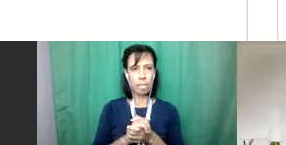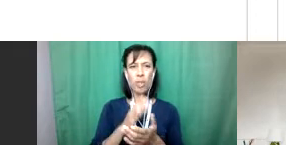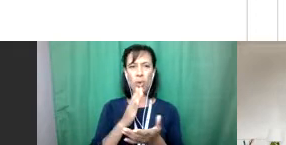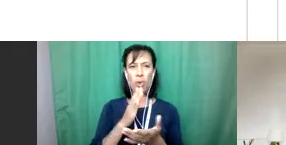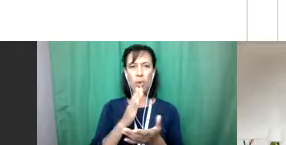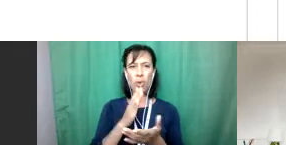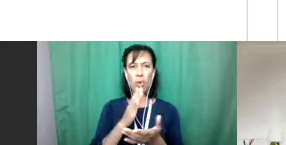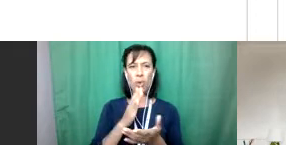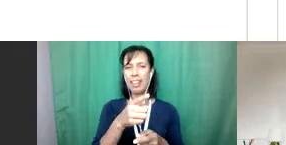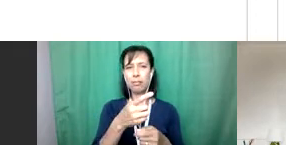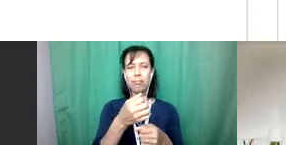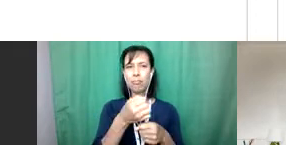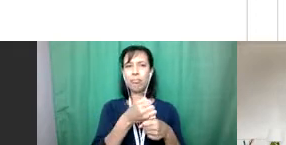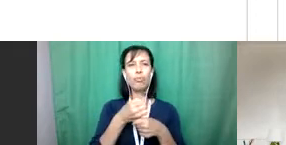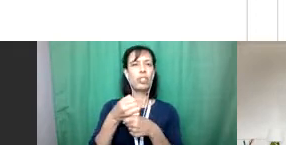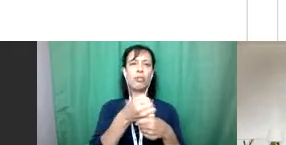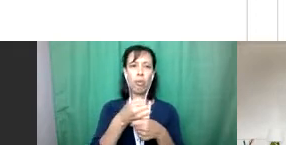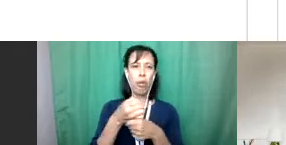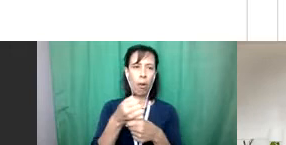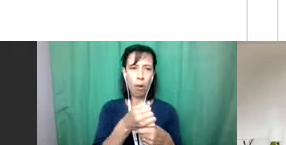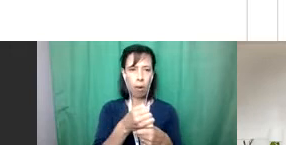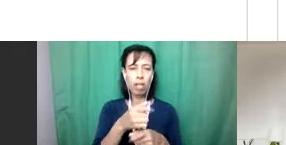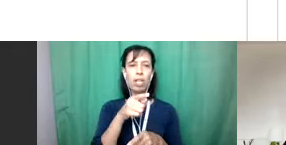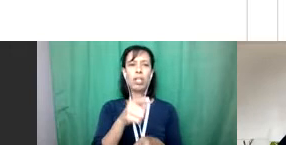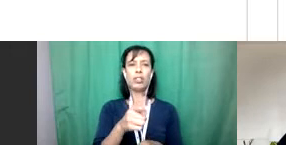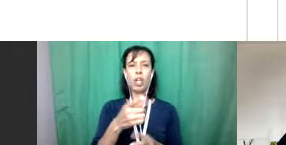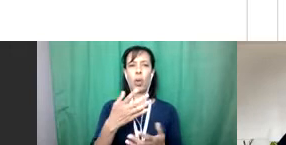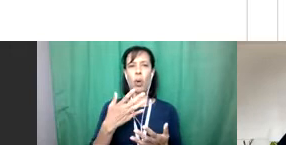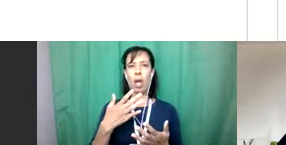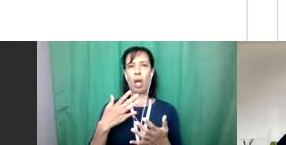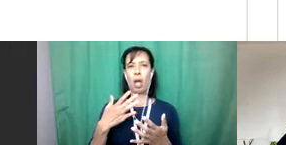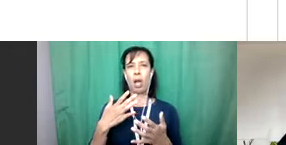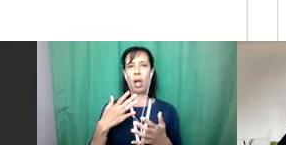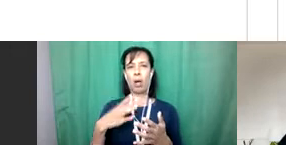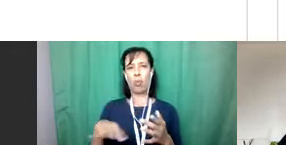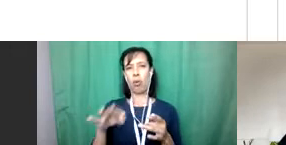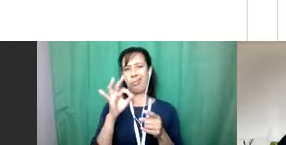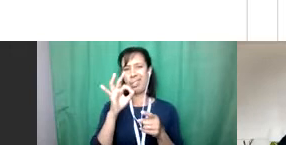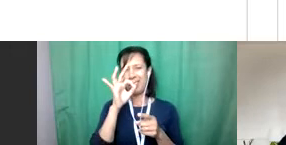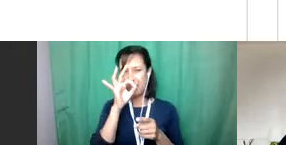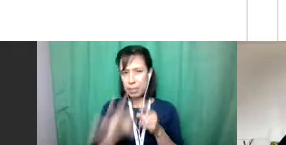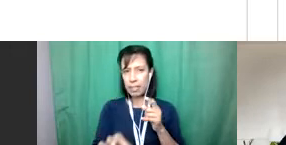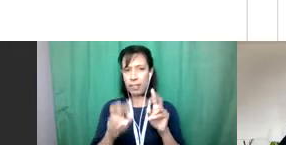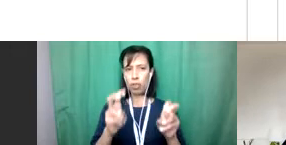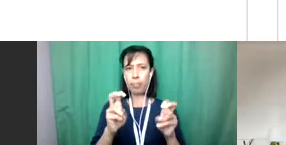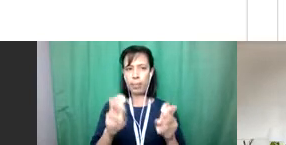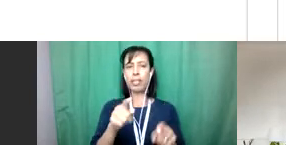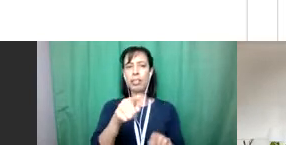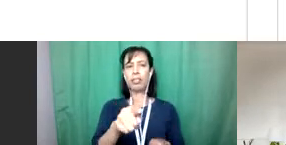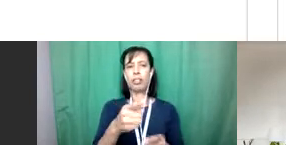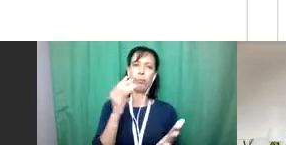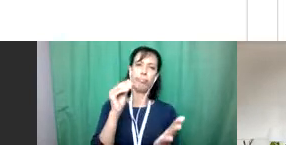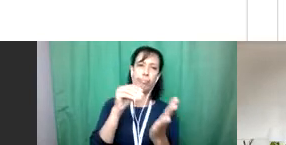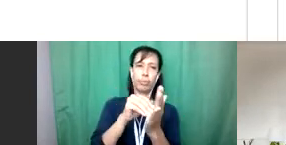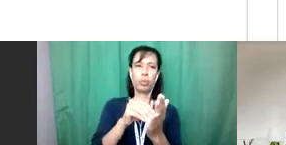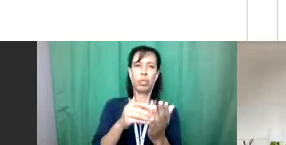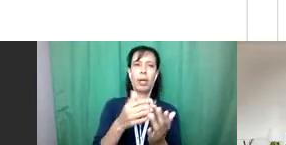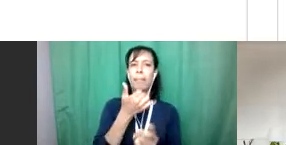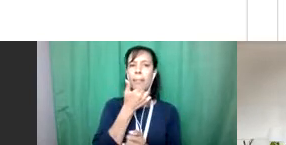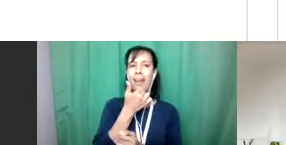to find out something specifically about early years and mathematics. That's an area that's close to Sarah's heart. So I've got